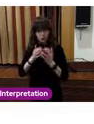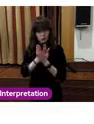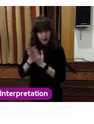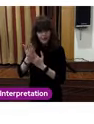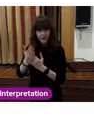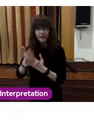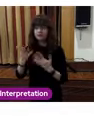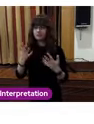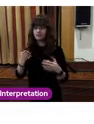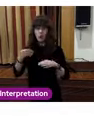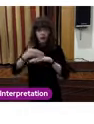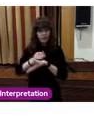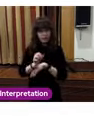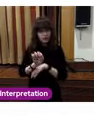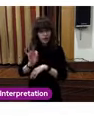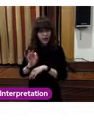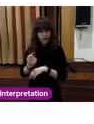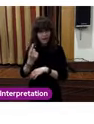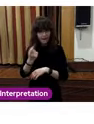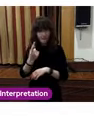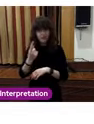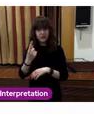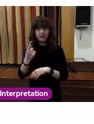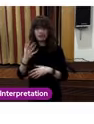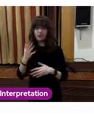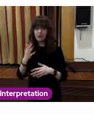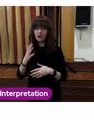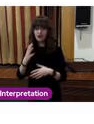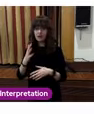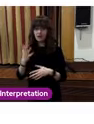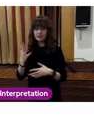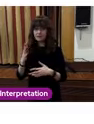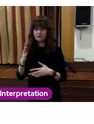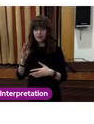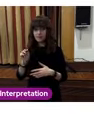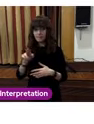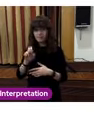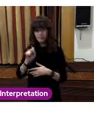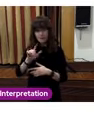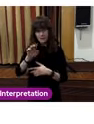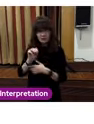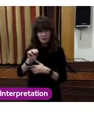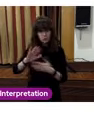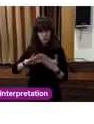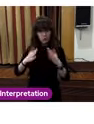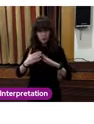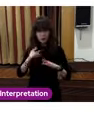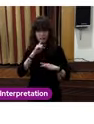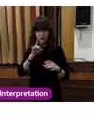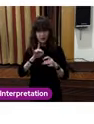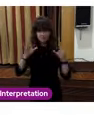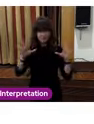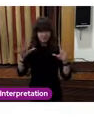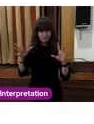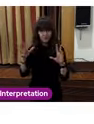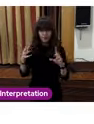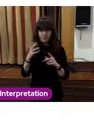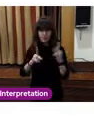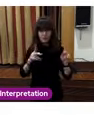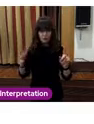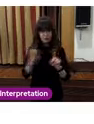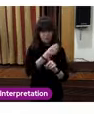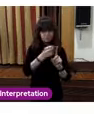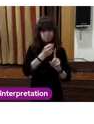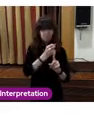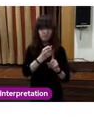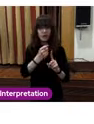women's hijabs on the subway, it was like we had to work our way out of that, but it is a skill.